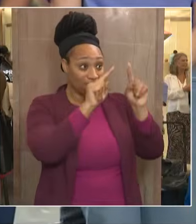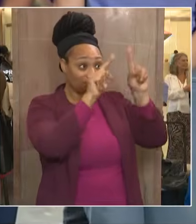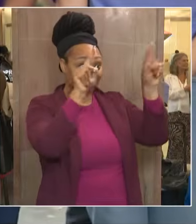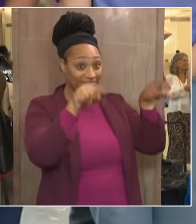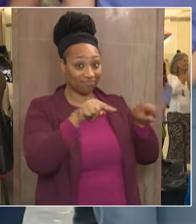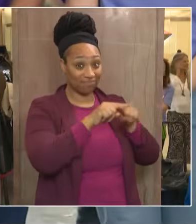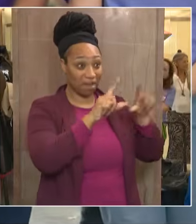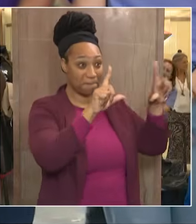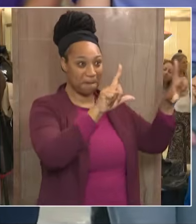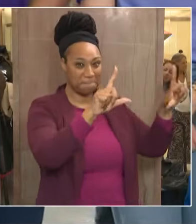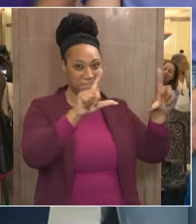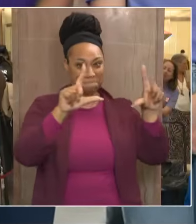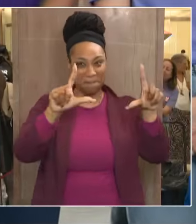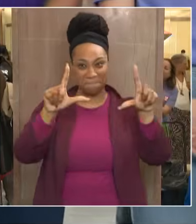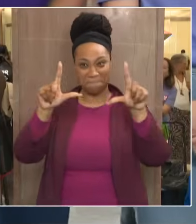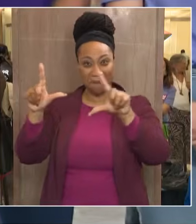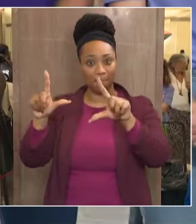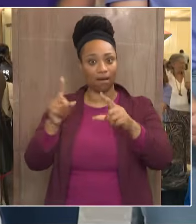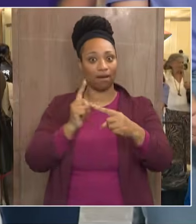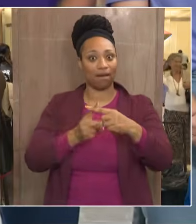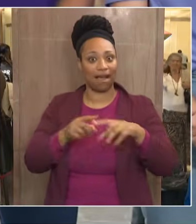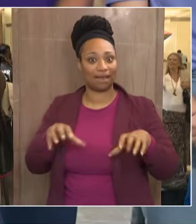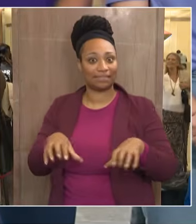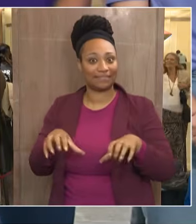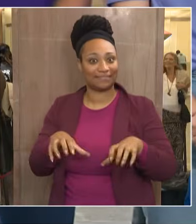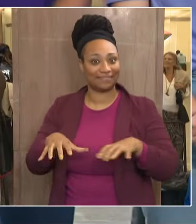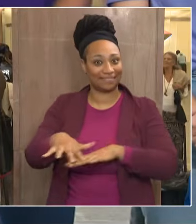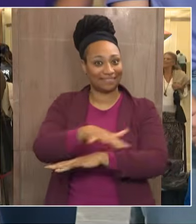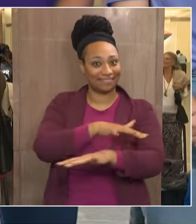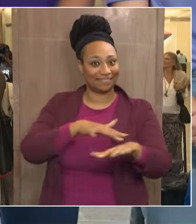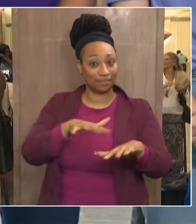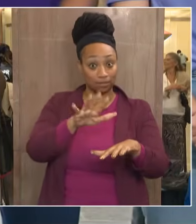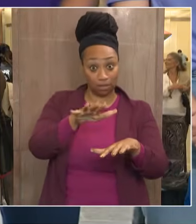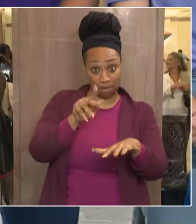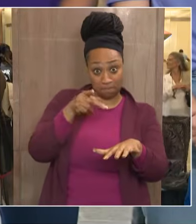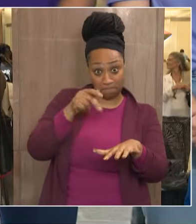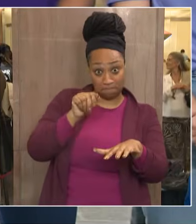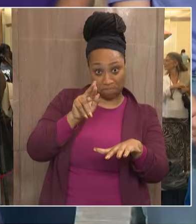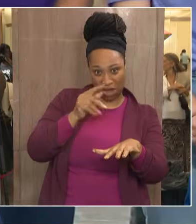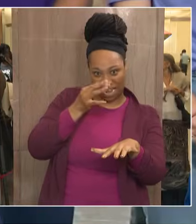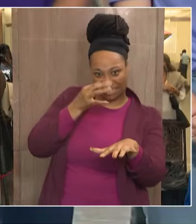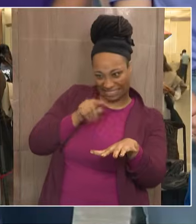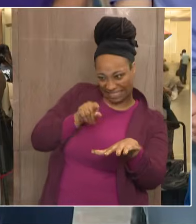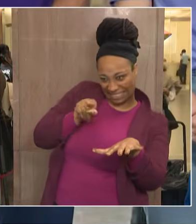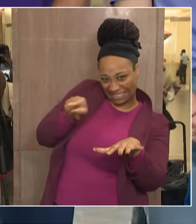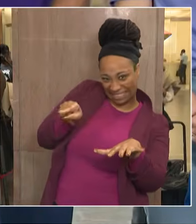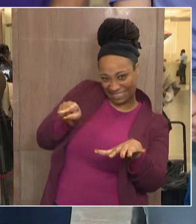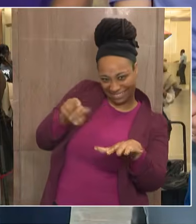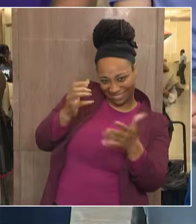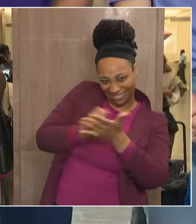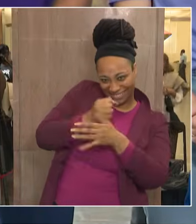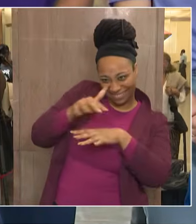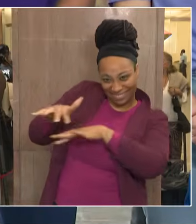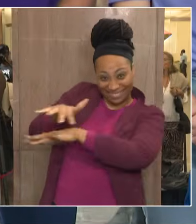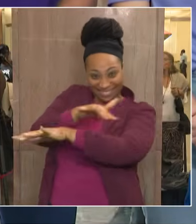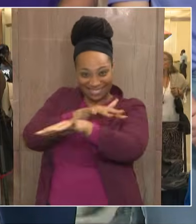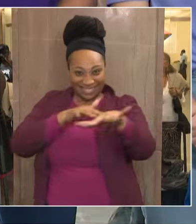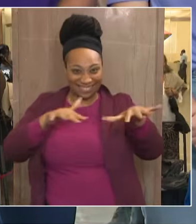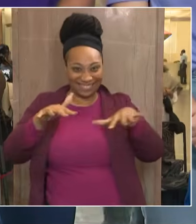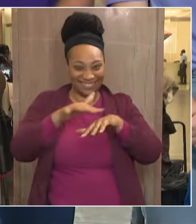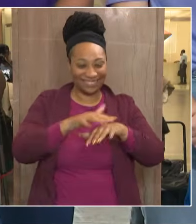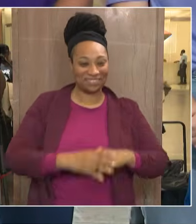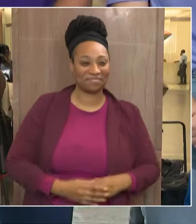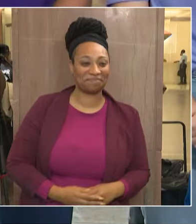we have set up the park just for you, so we hope you enjoy it. Good morning, everyone, and welcome to Art